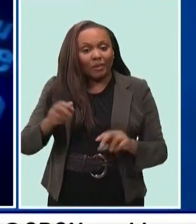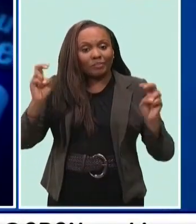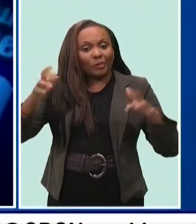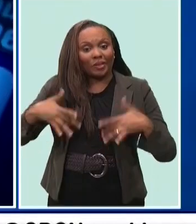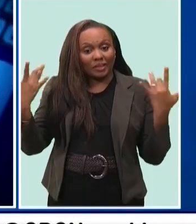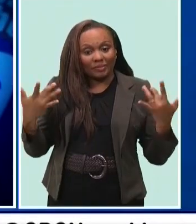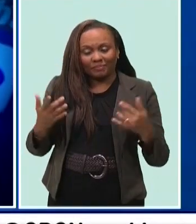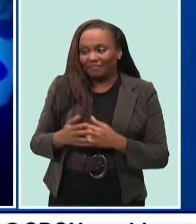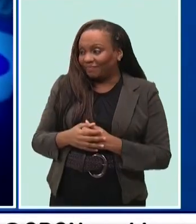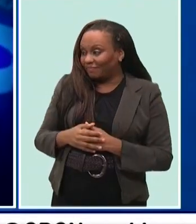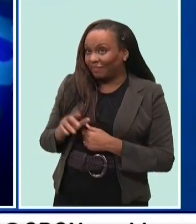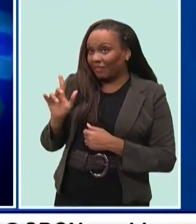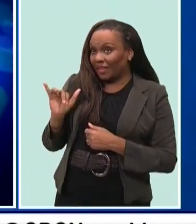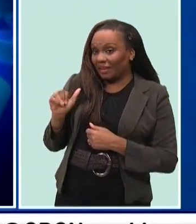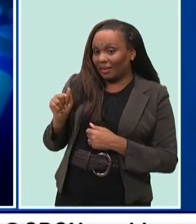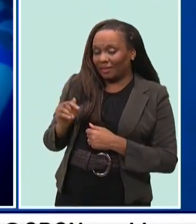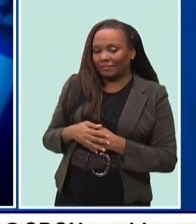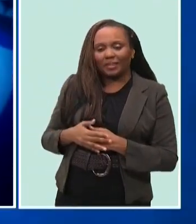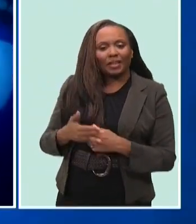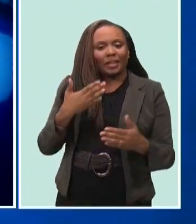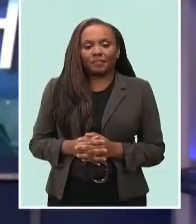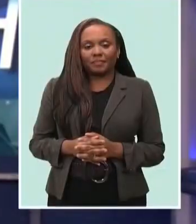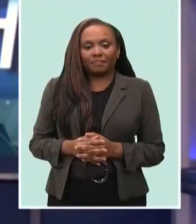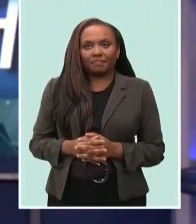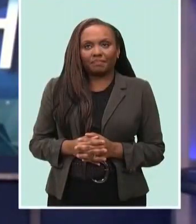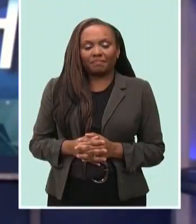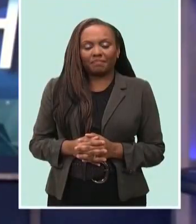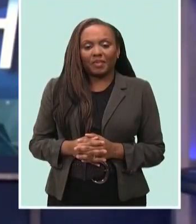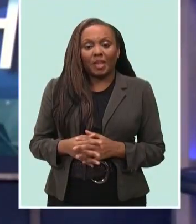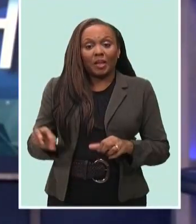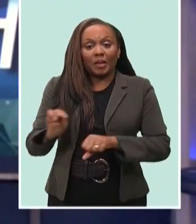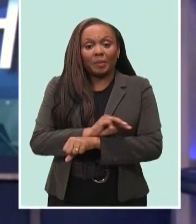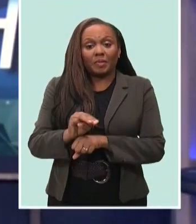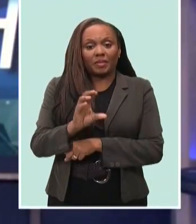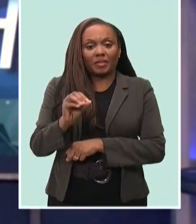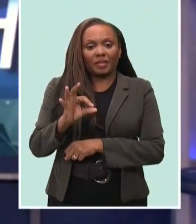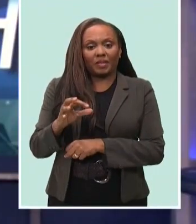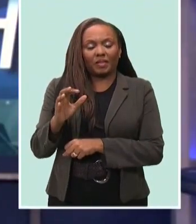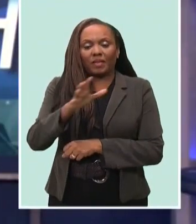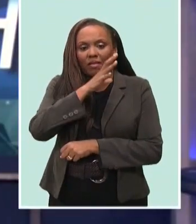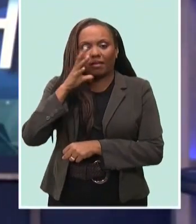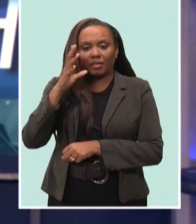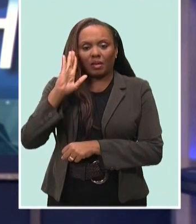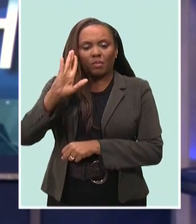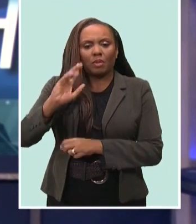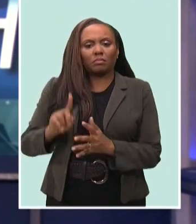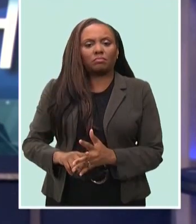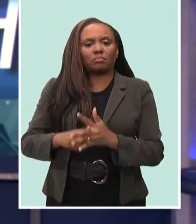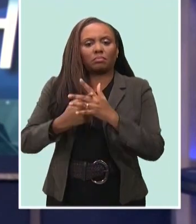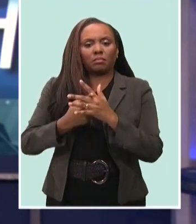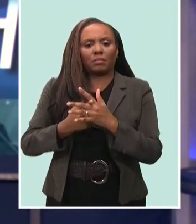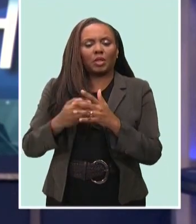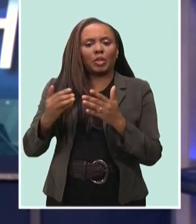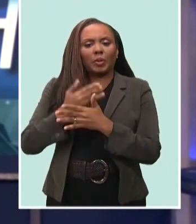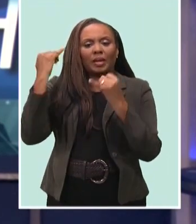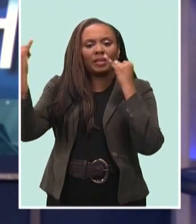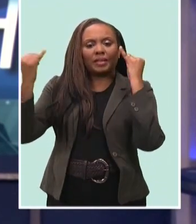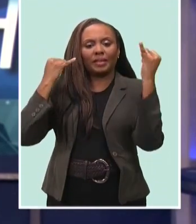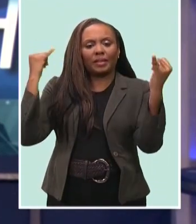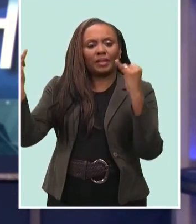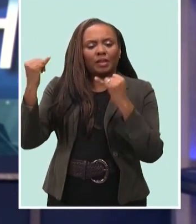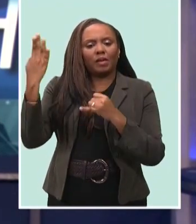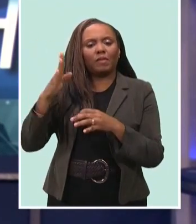Trending. Lisa? Thank you so much, Sharika, as always. The Ministry of Agriculture will launch a major initiative in the coming weeks as part of efforts